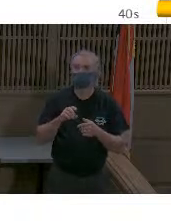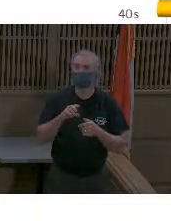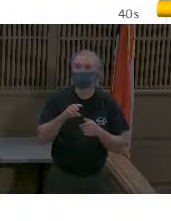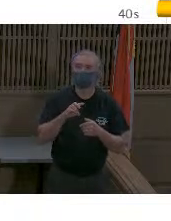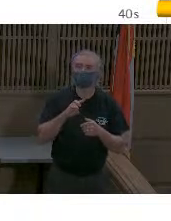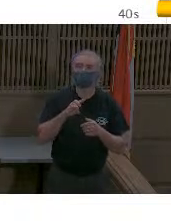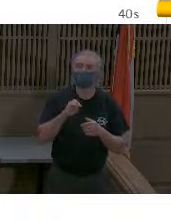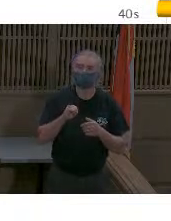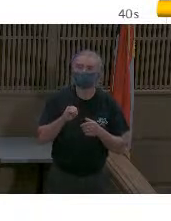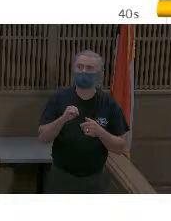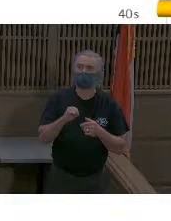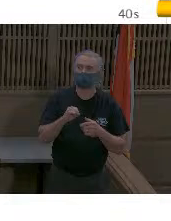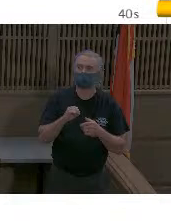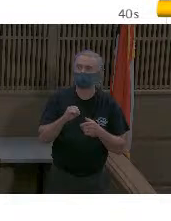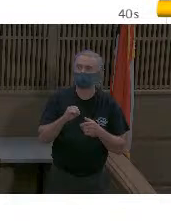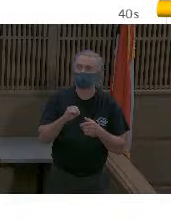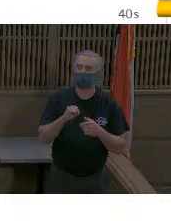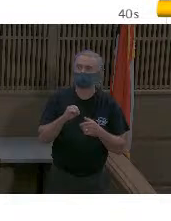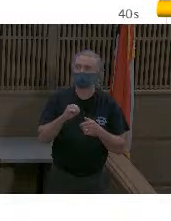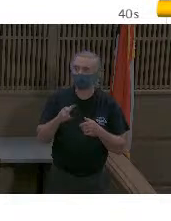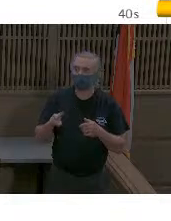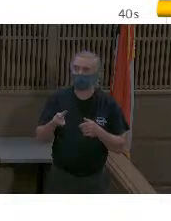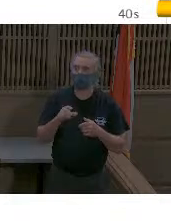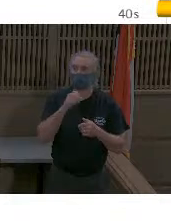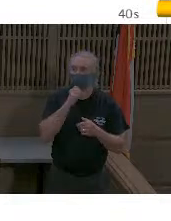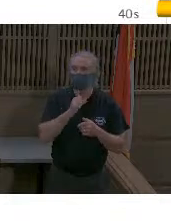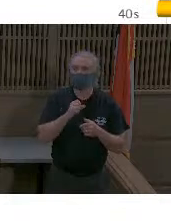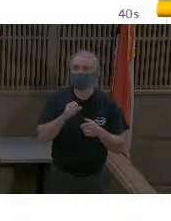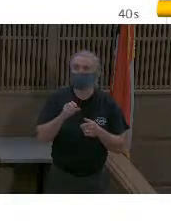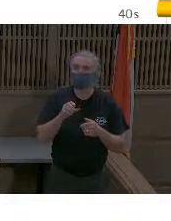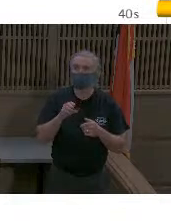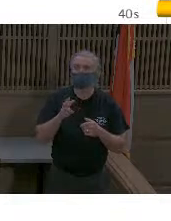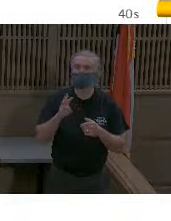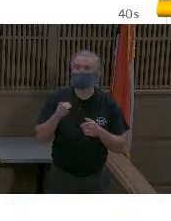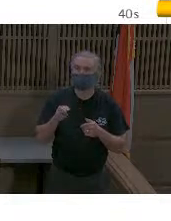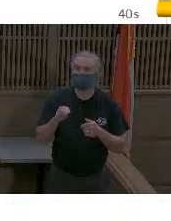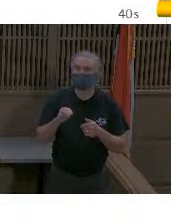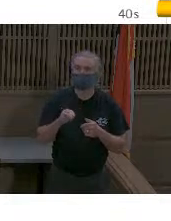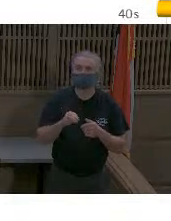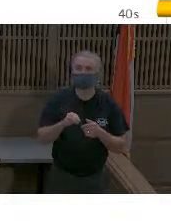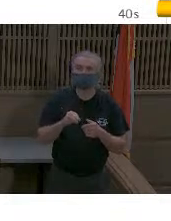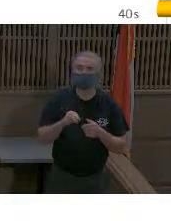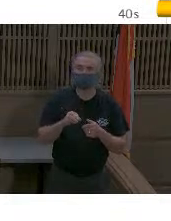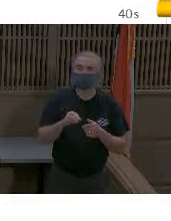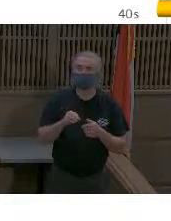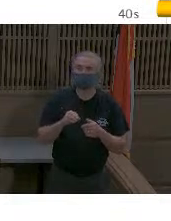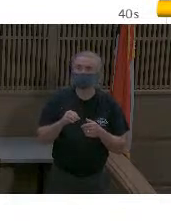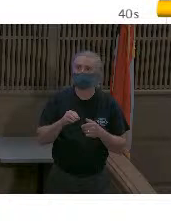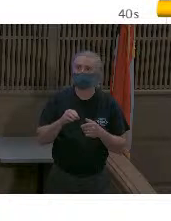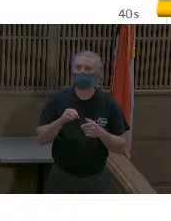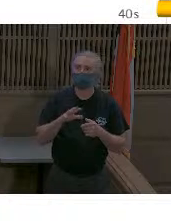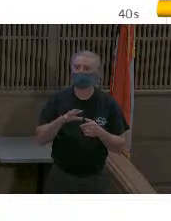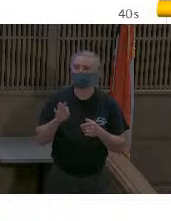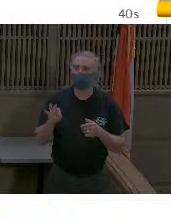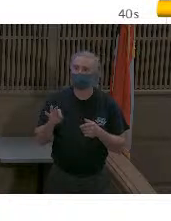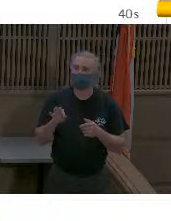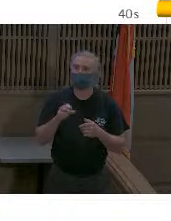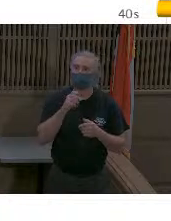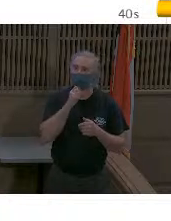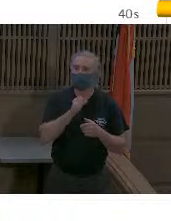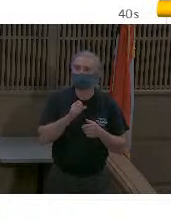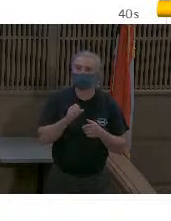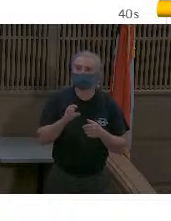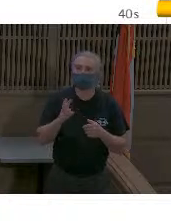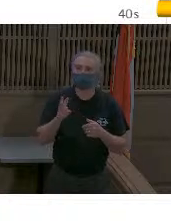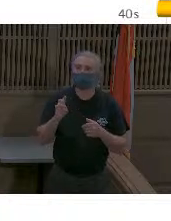age of 60, 59 deaths in the age of 70, 57 deaths in the age of 80, and 25 in the age of